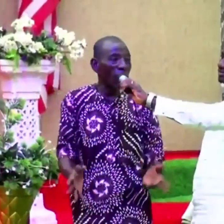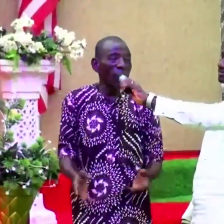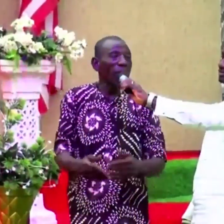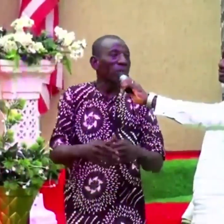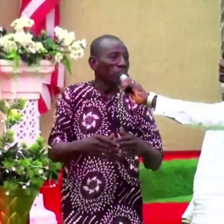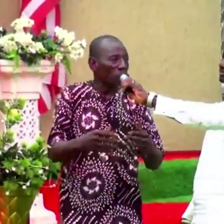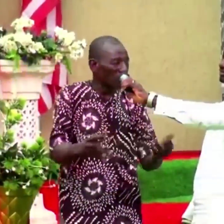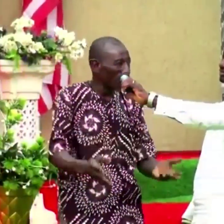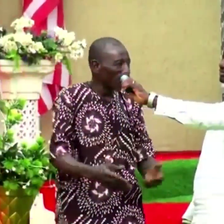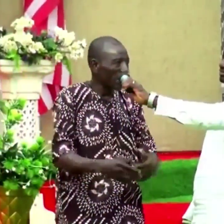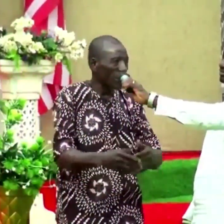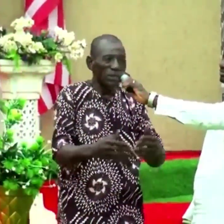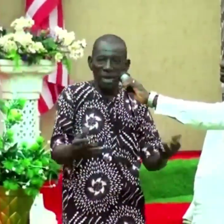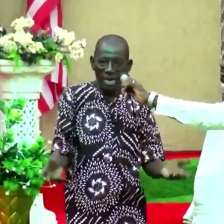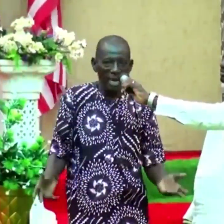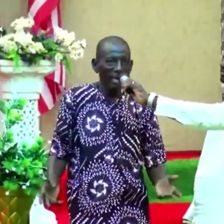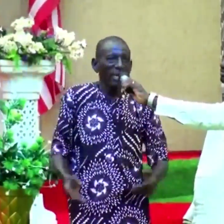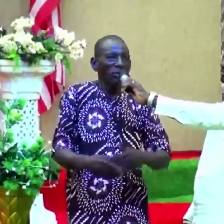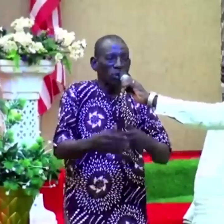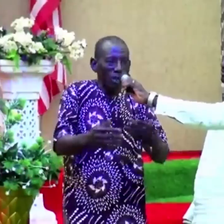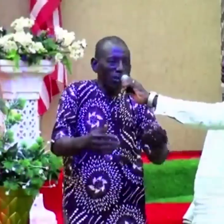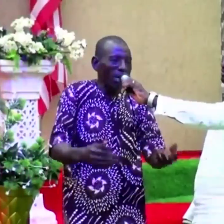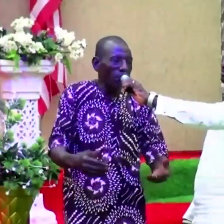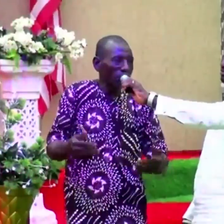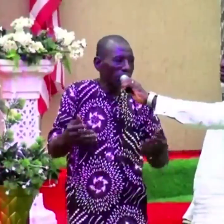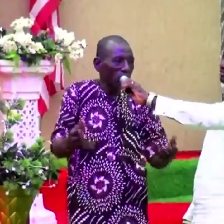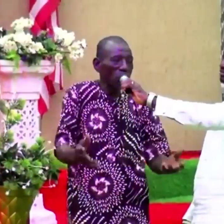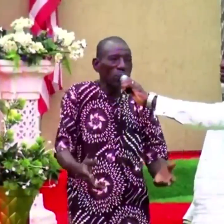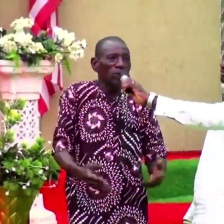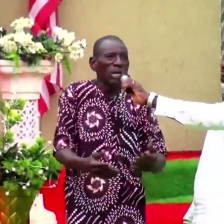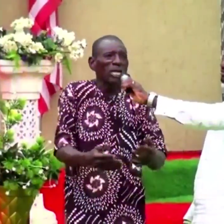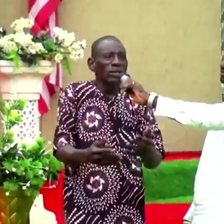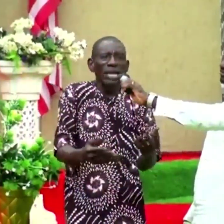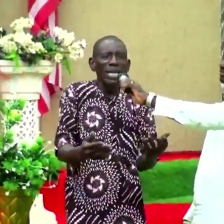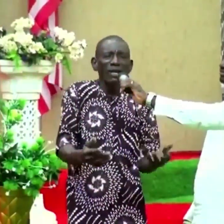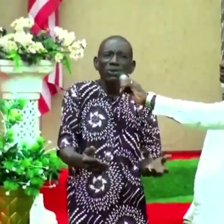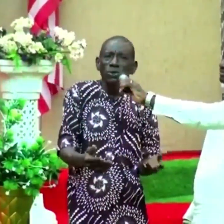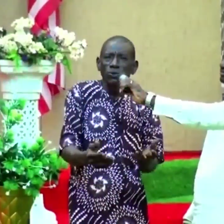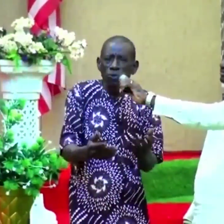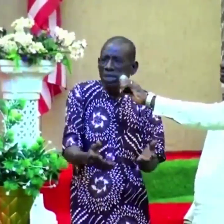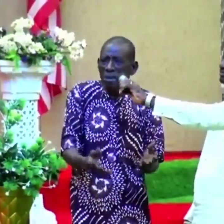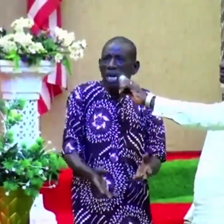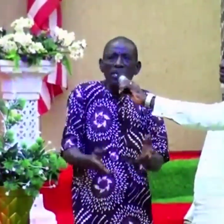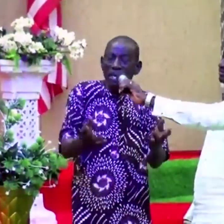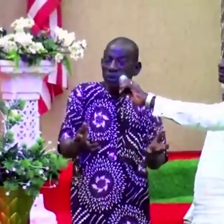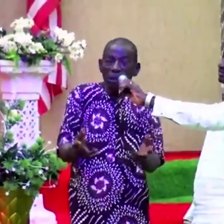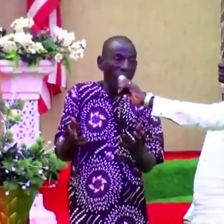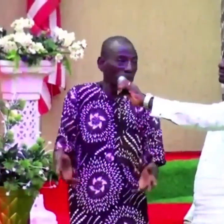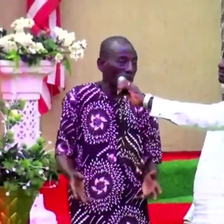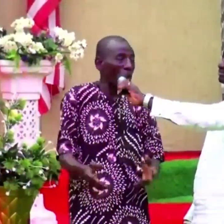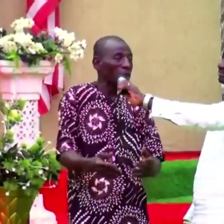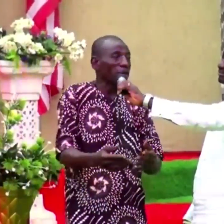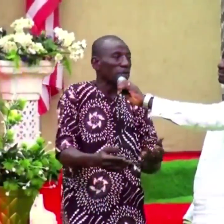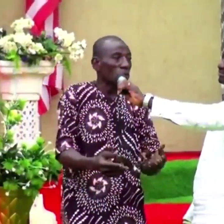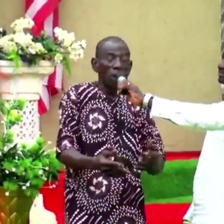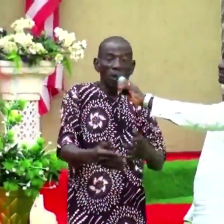lo mo ri pe ise mi yi pada gbo nkan para boro si ipo ti pe le to to wa je aluju fun mi ni pe there is one of my